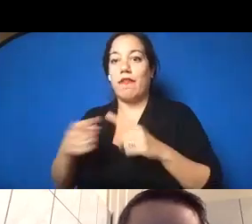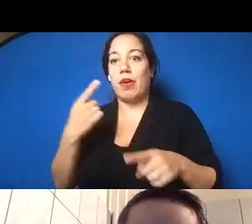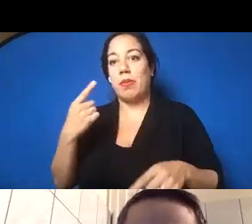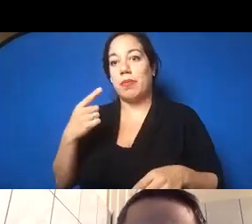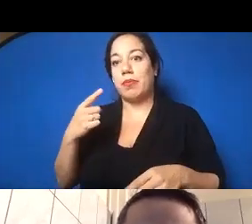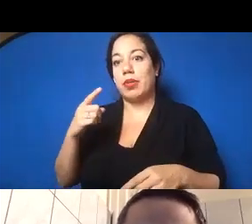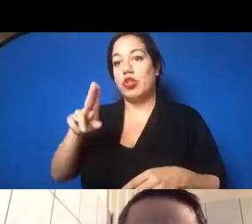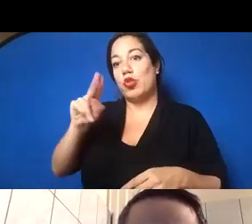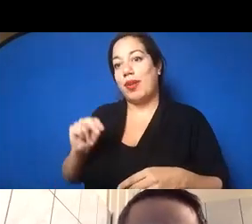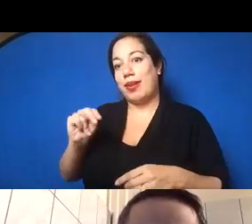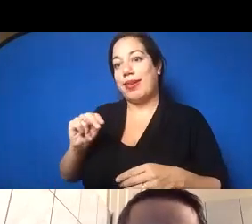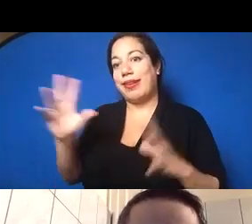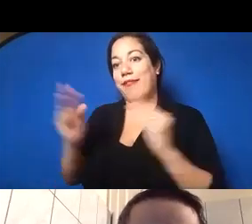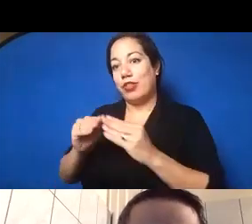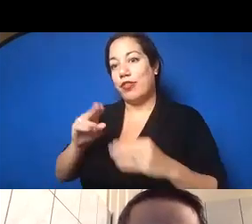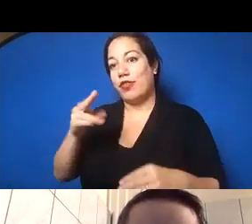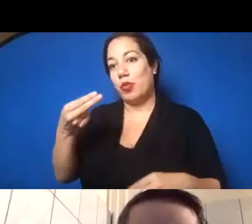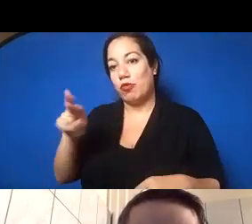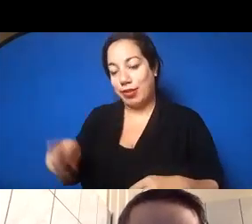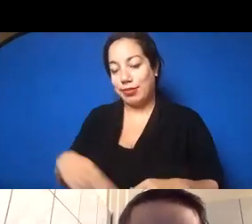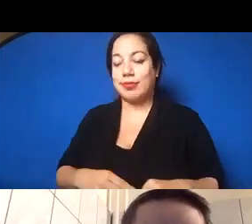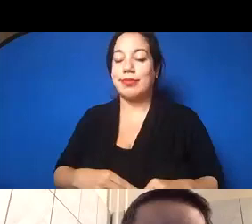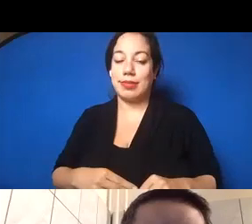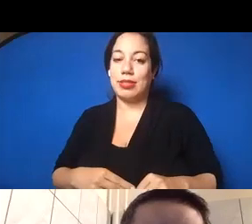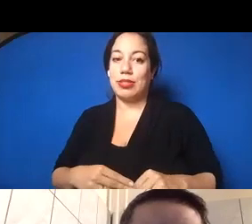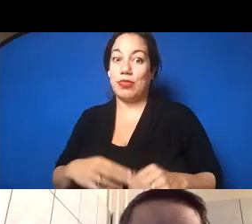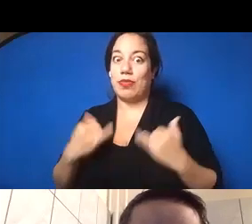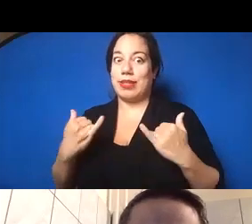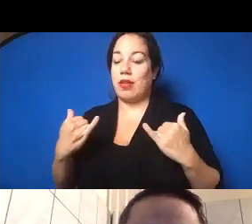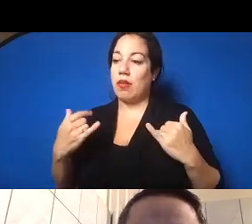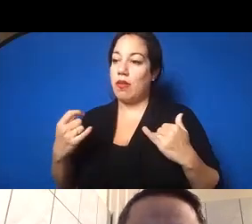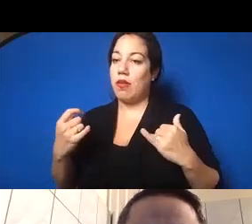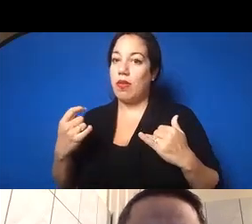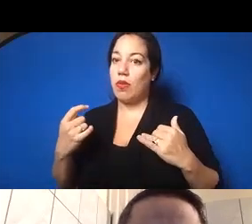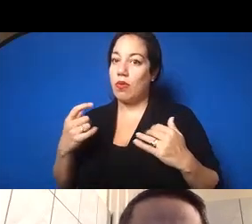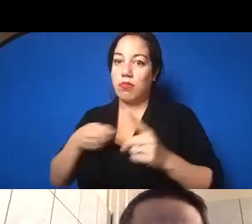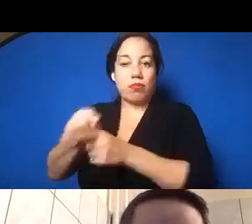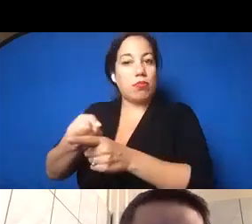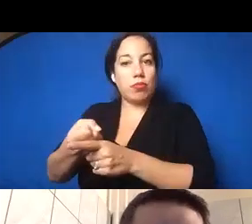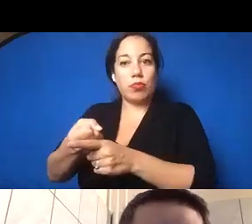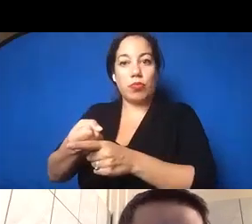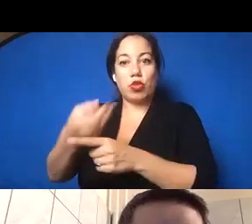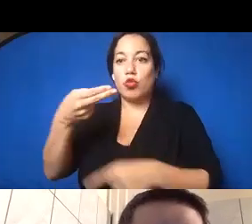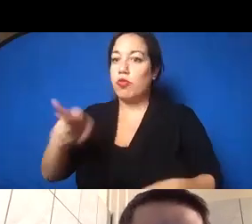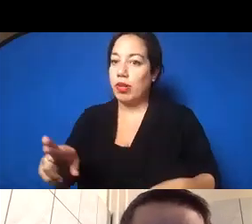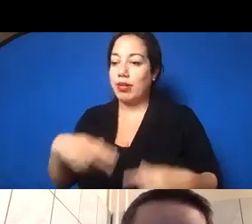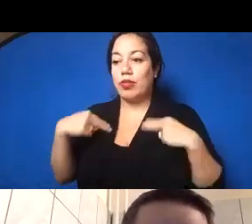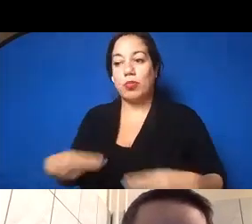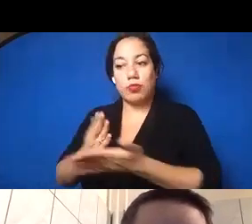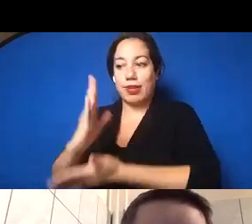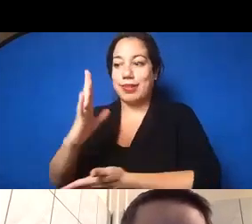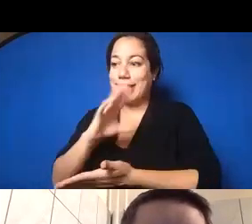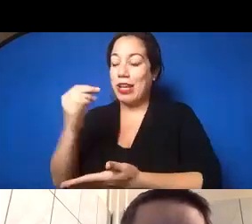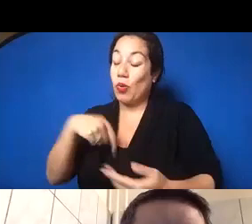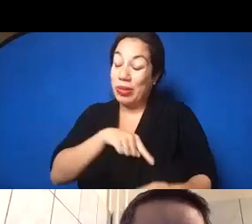the context is a bit destructive for human rights, but you need to protest. That's a major issue. And we did